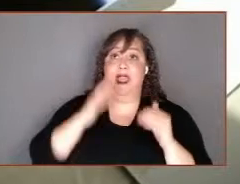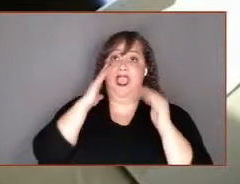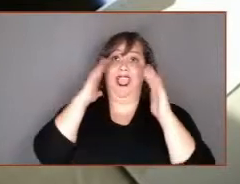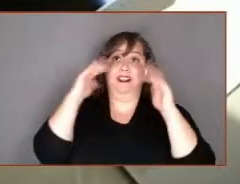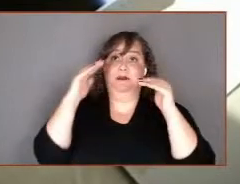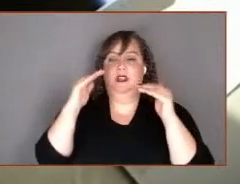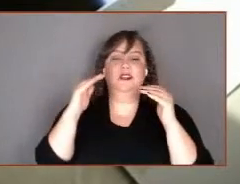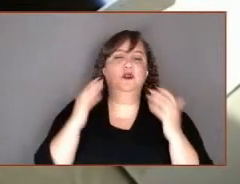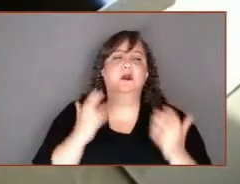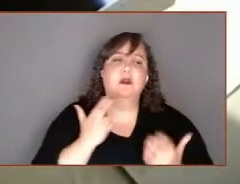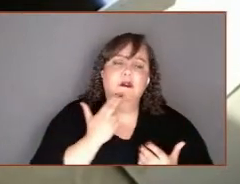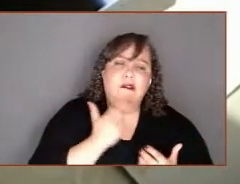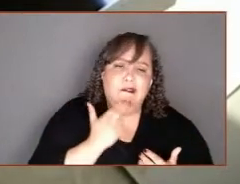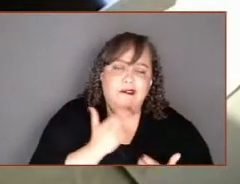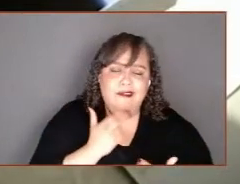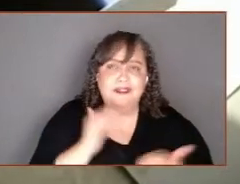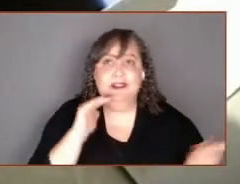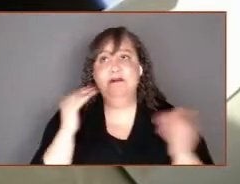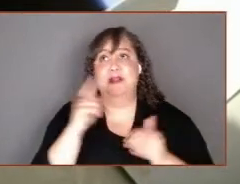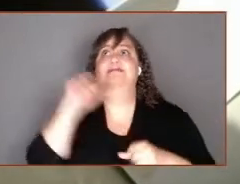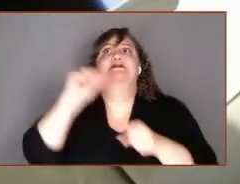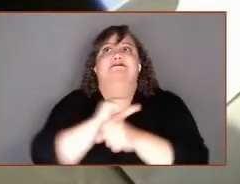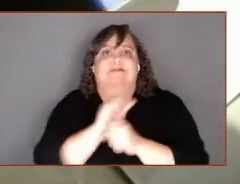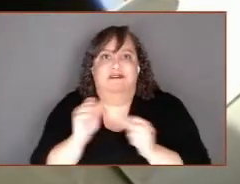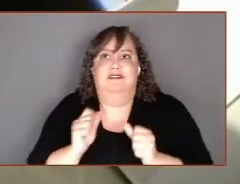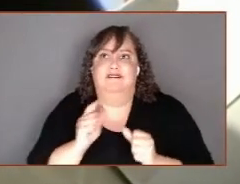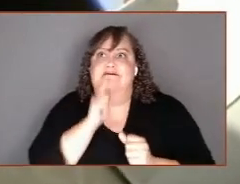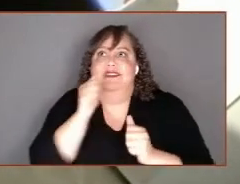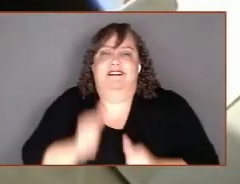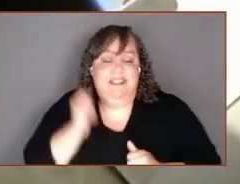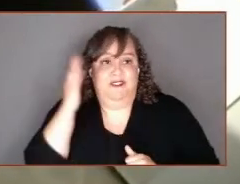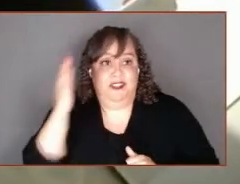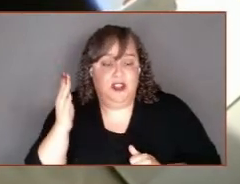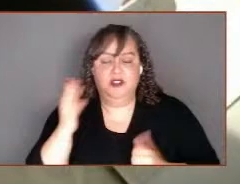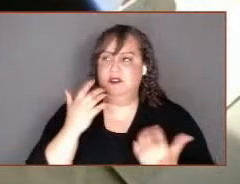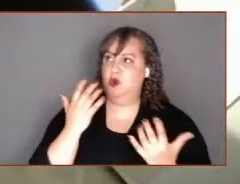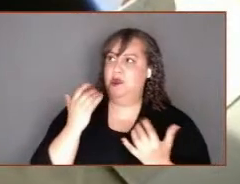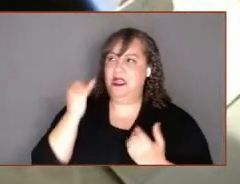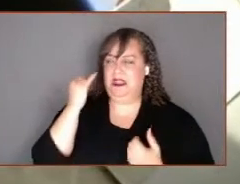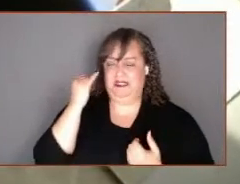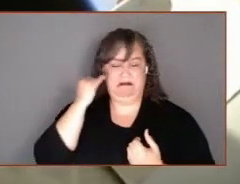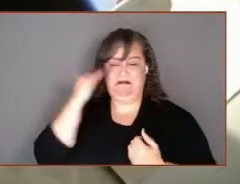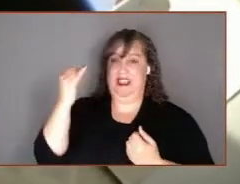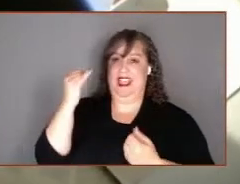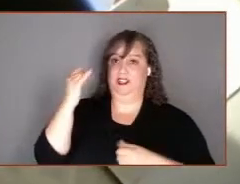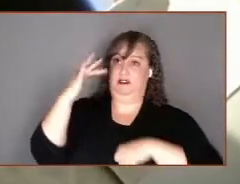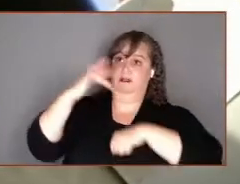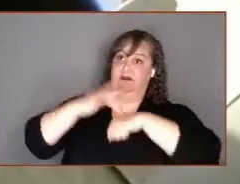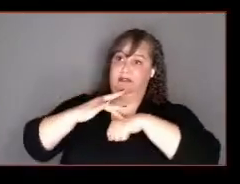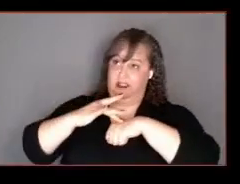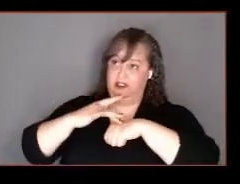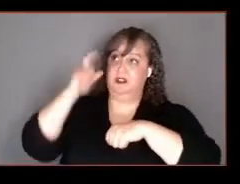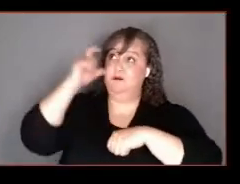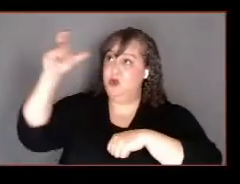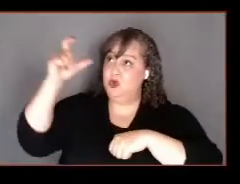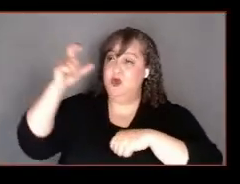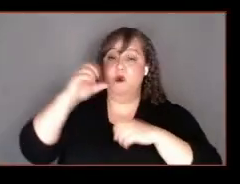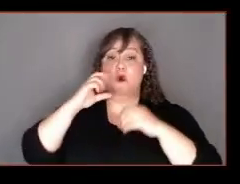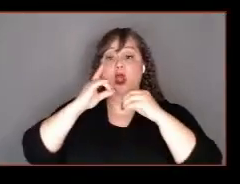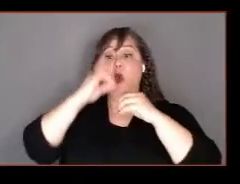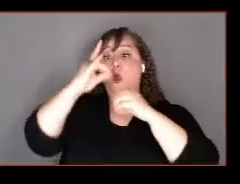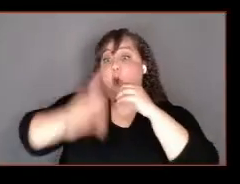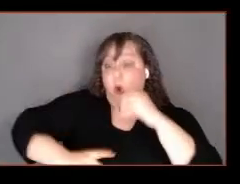only imagine not even going to the surface of the moon, but actually being in orbit around the moon,